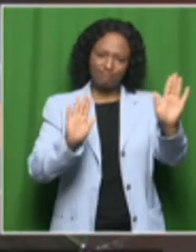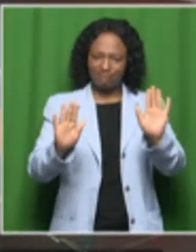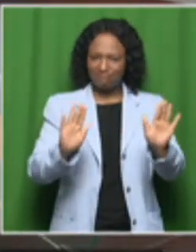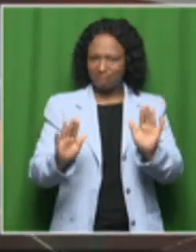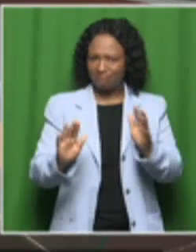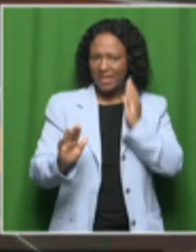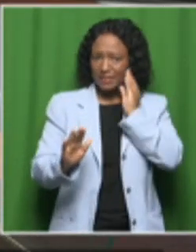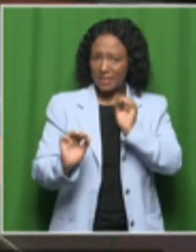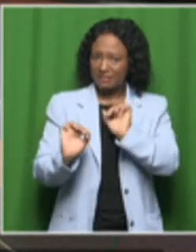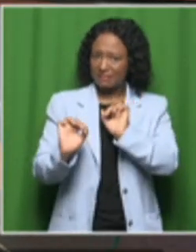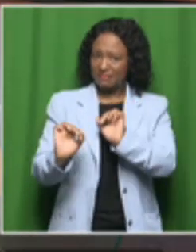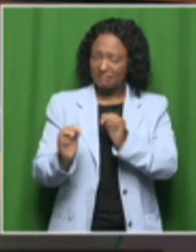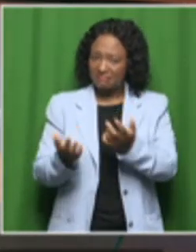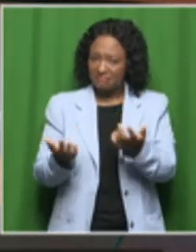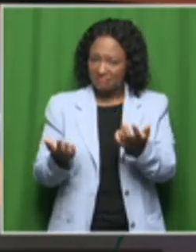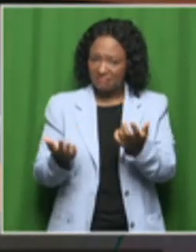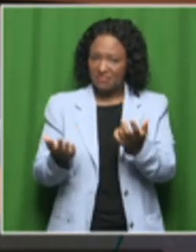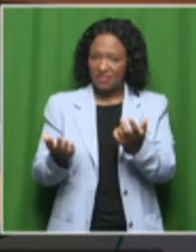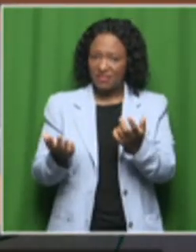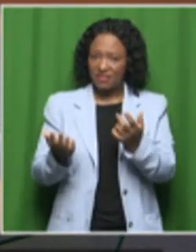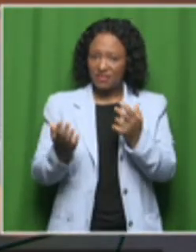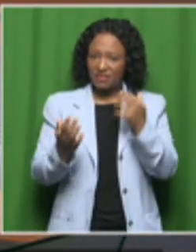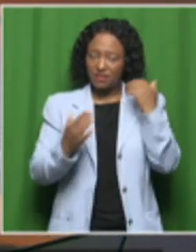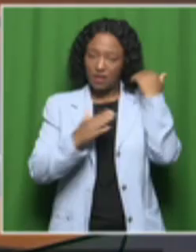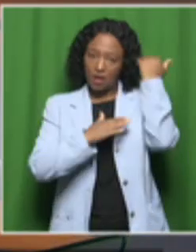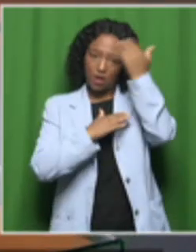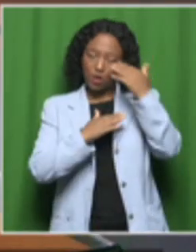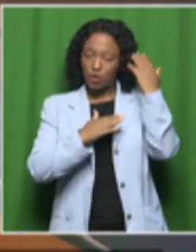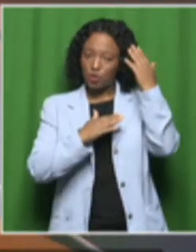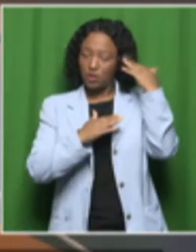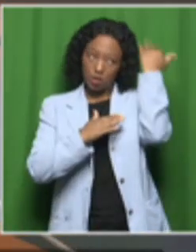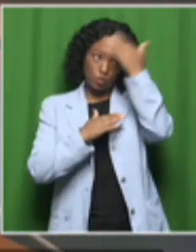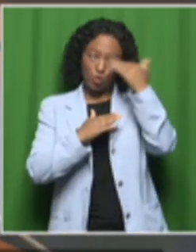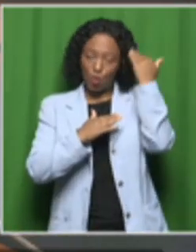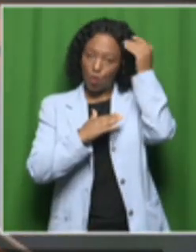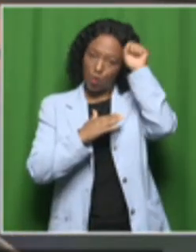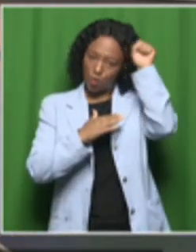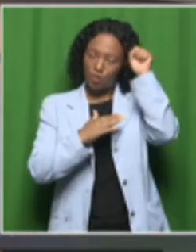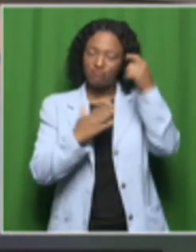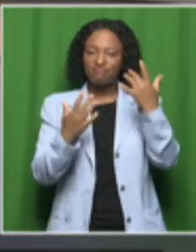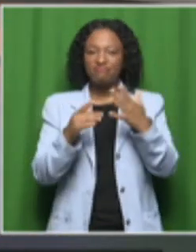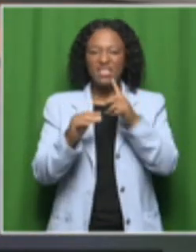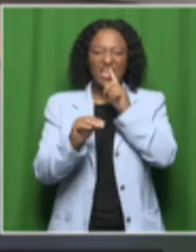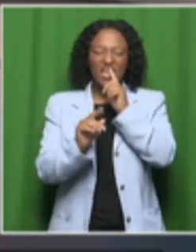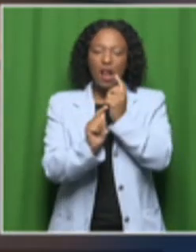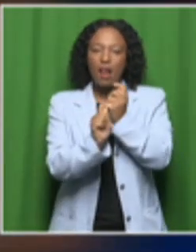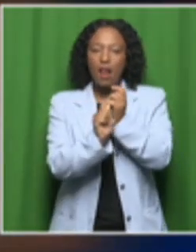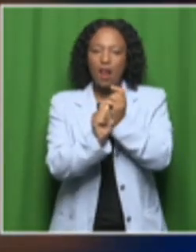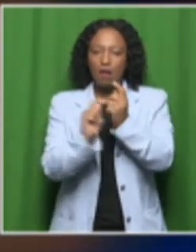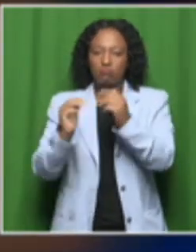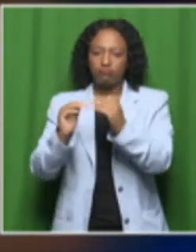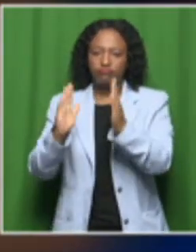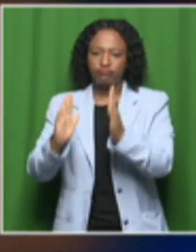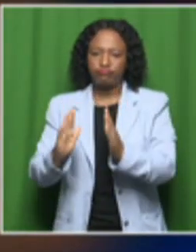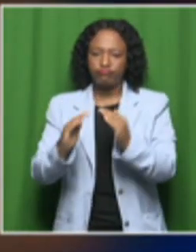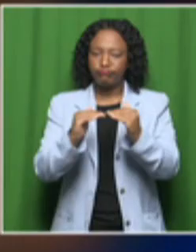through. There's the Duk, there's a corrugated iron shack. Tell us a little bit more about personal encounters that you've